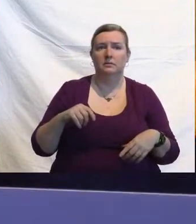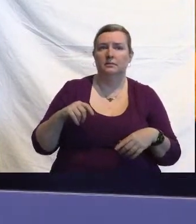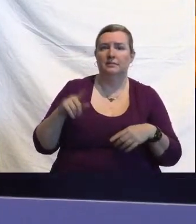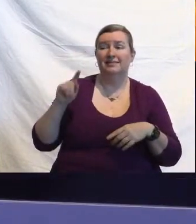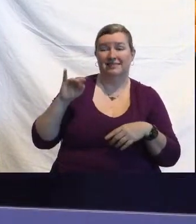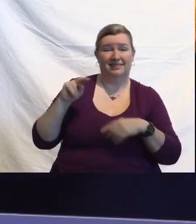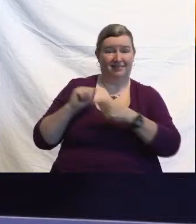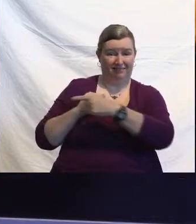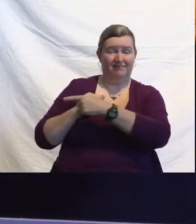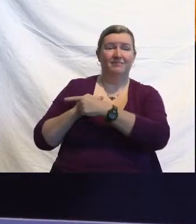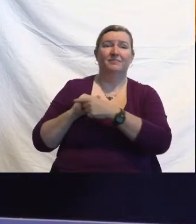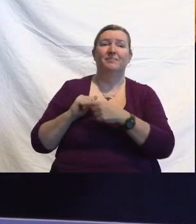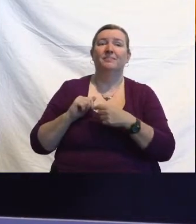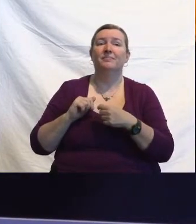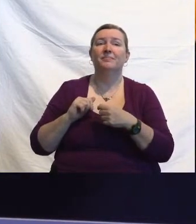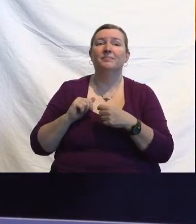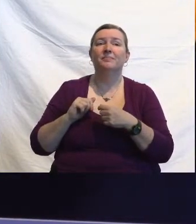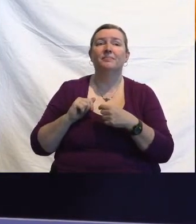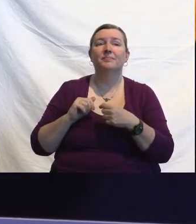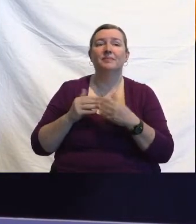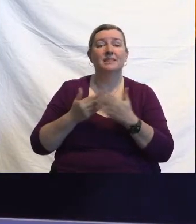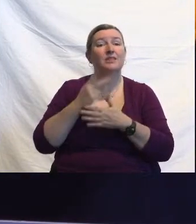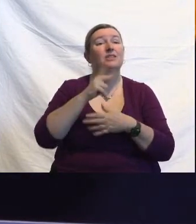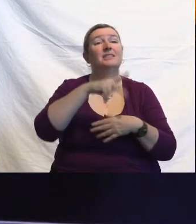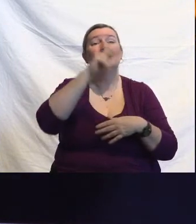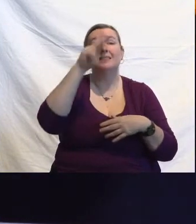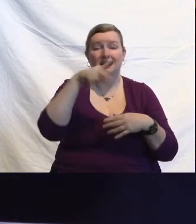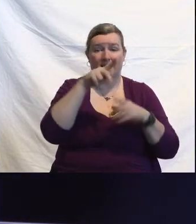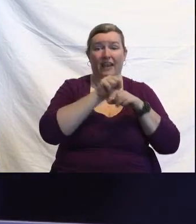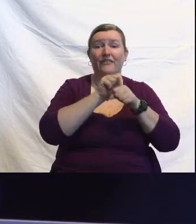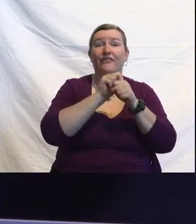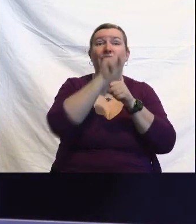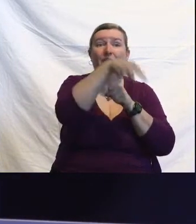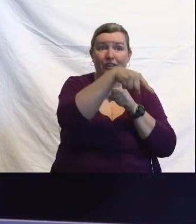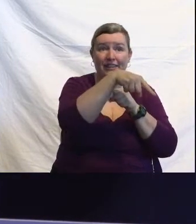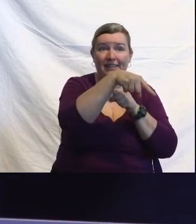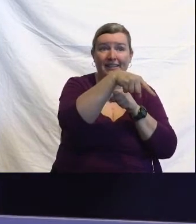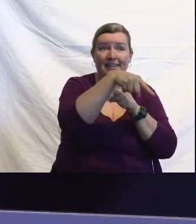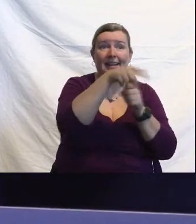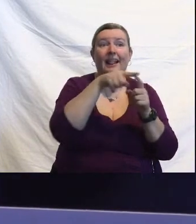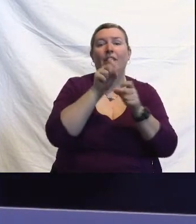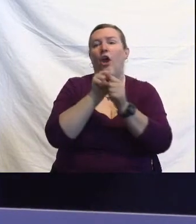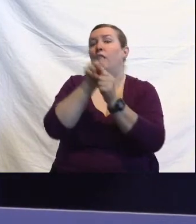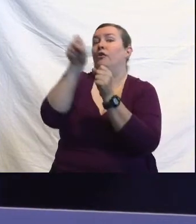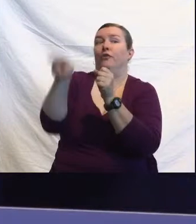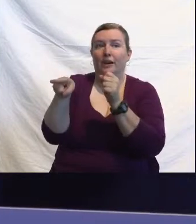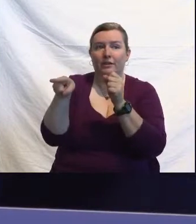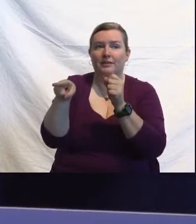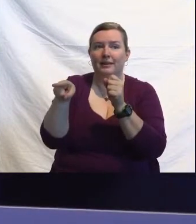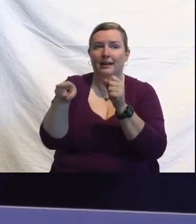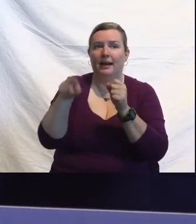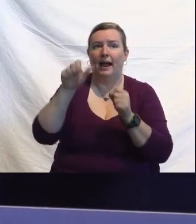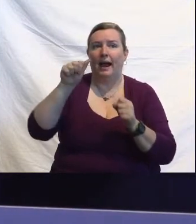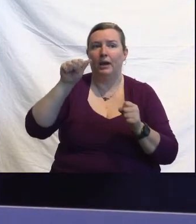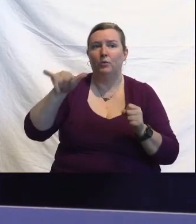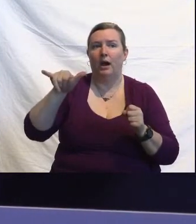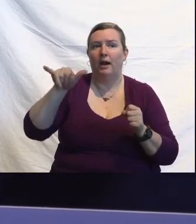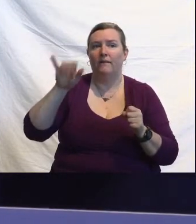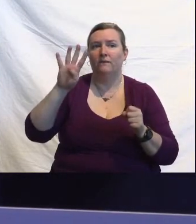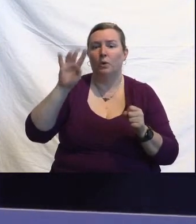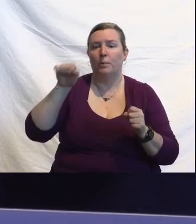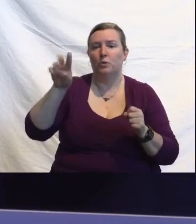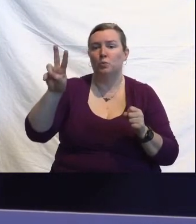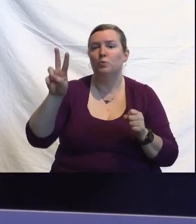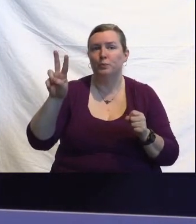the new variant of Delta, the AY 4.2, we haven't really seen that at all in New Jersey, much